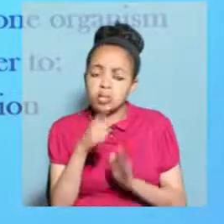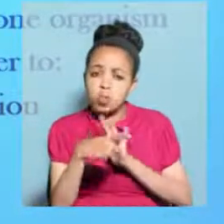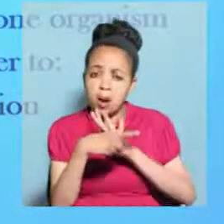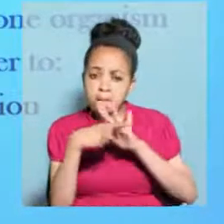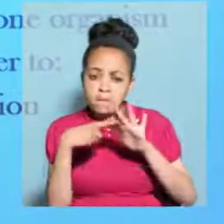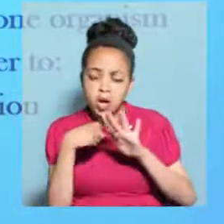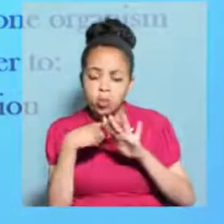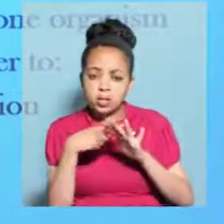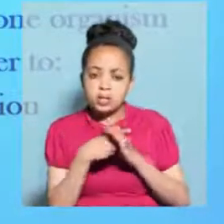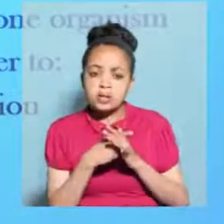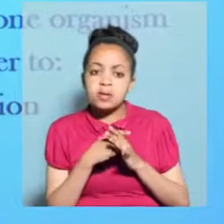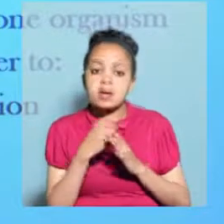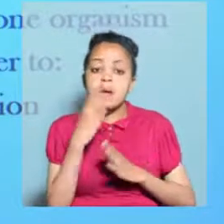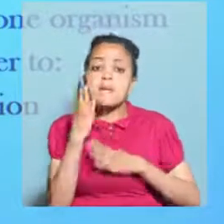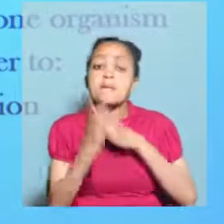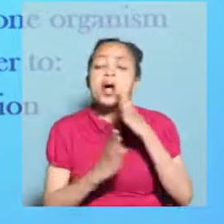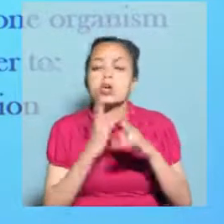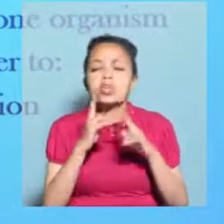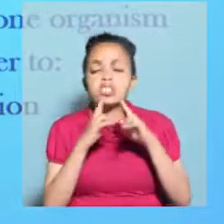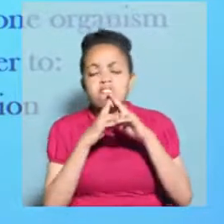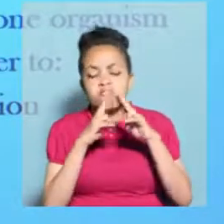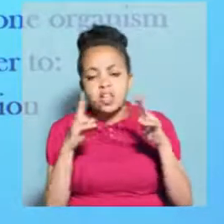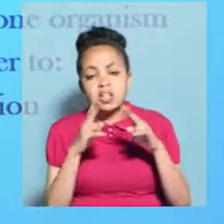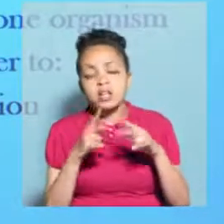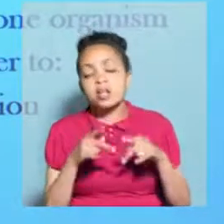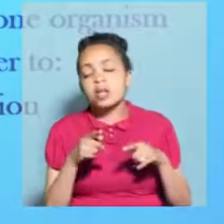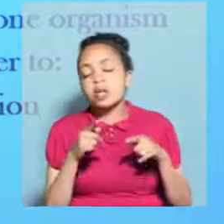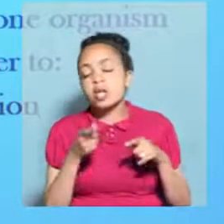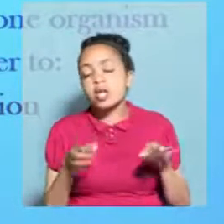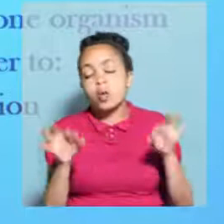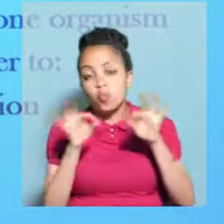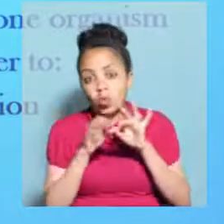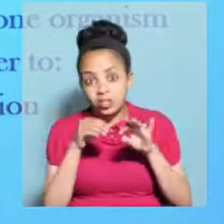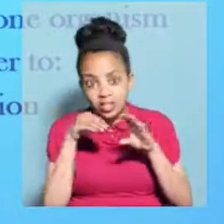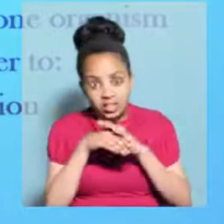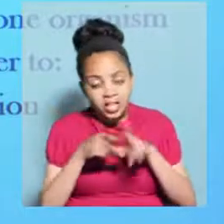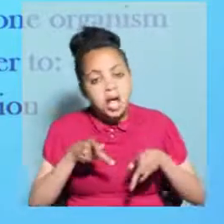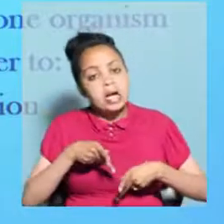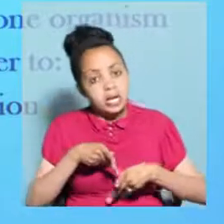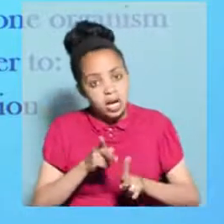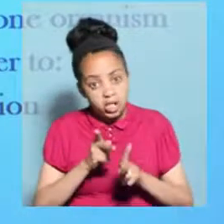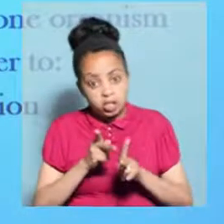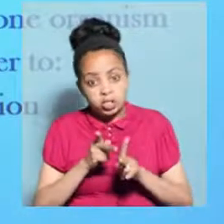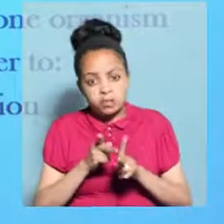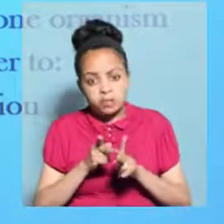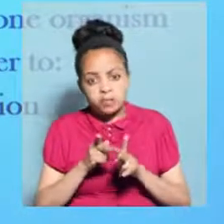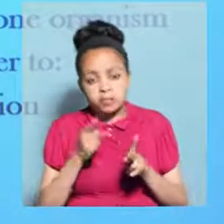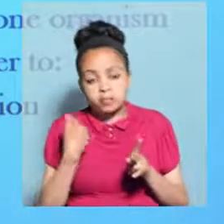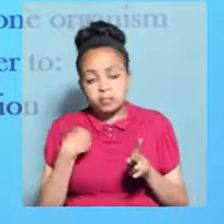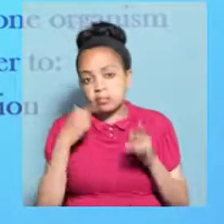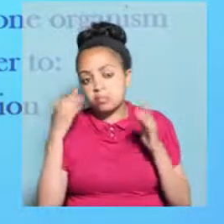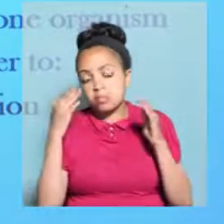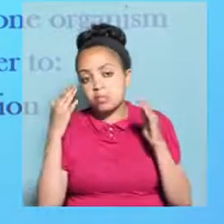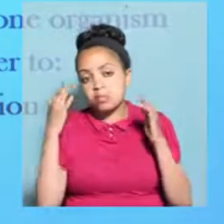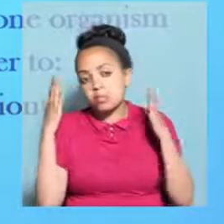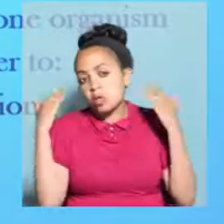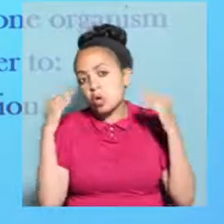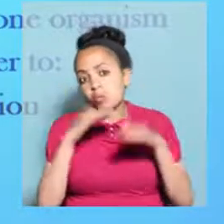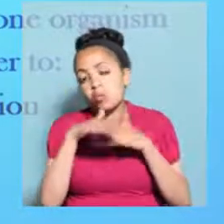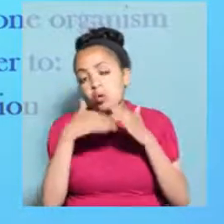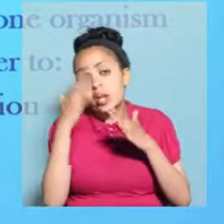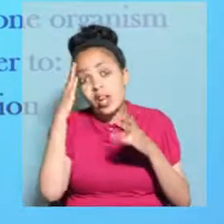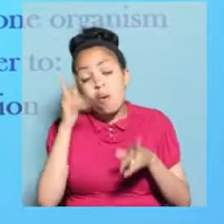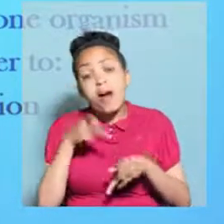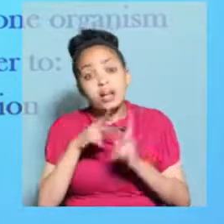one, biology is very important in agriculture. I hope you know what is agriculture